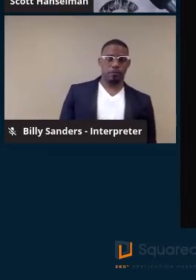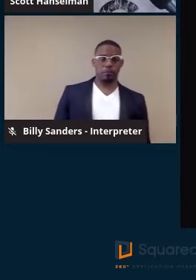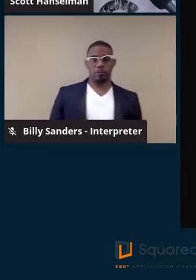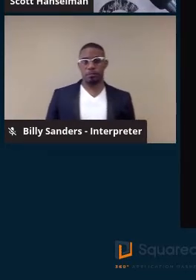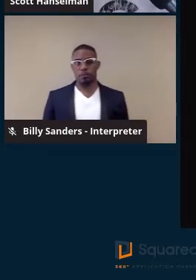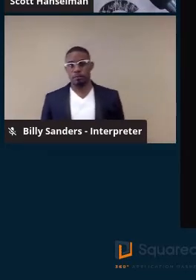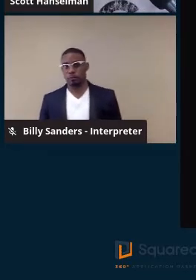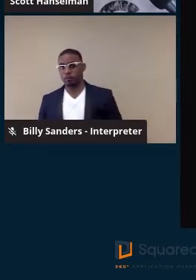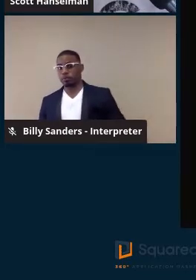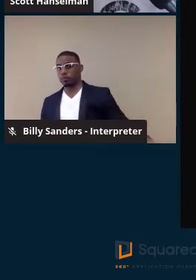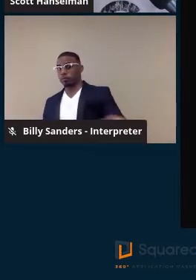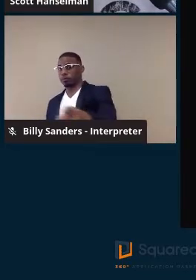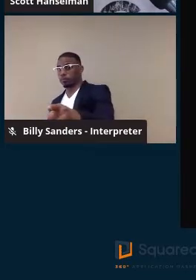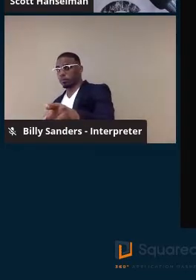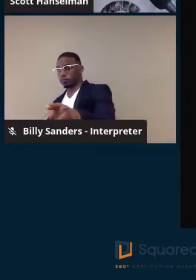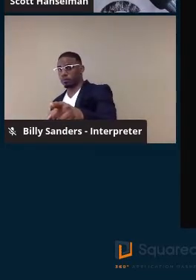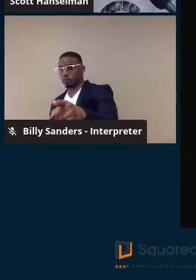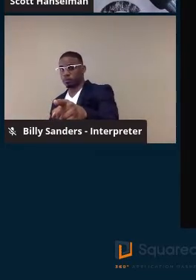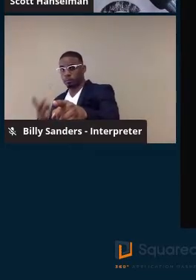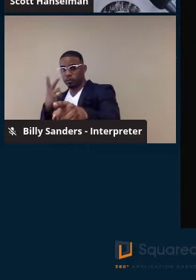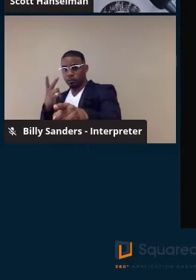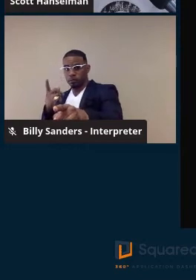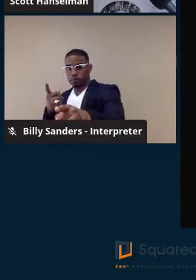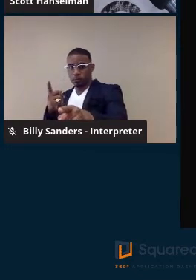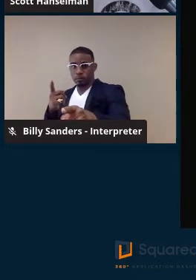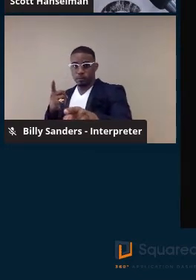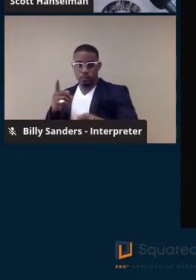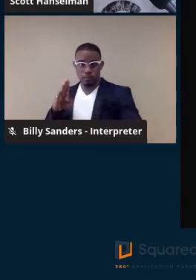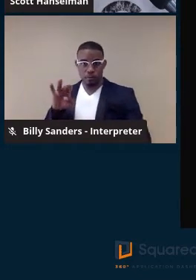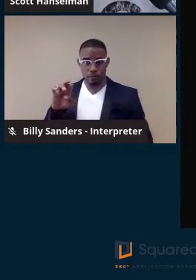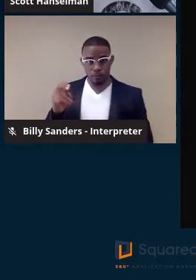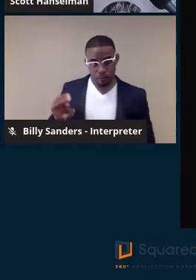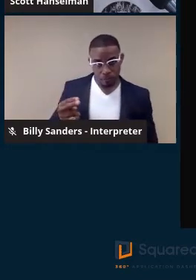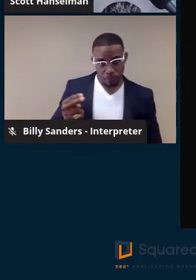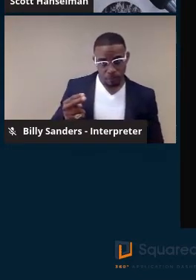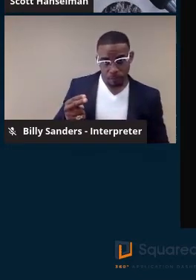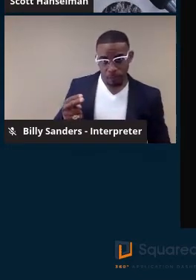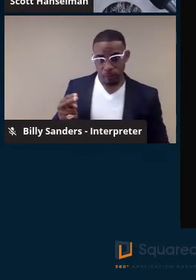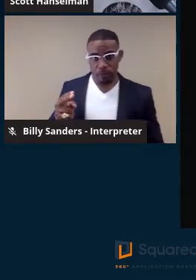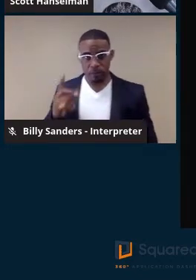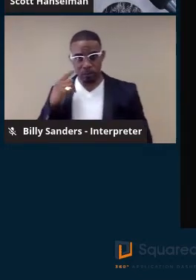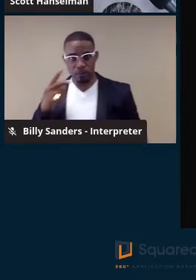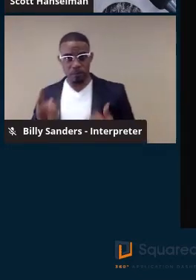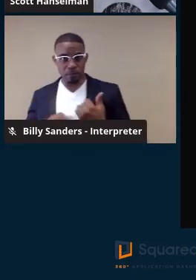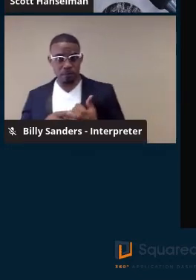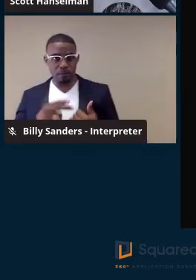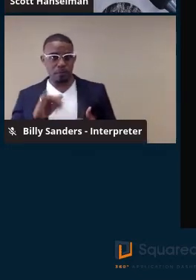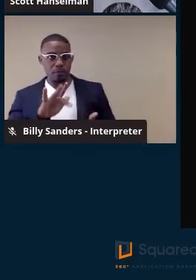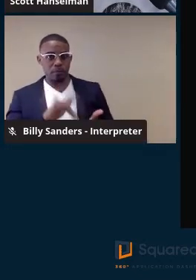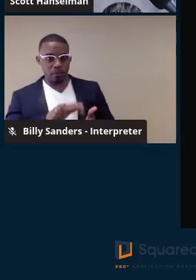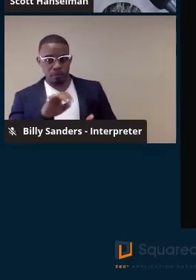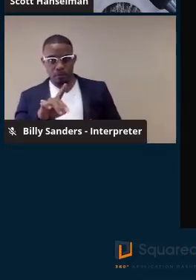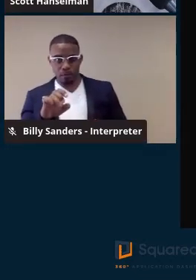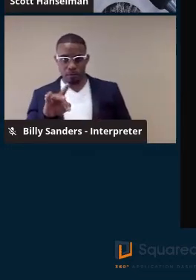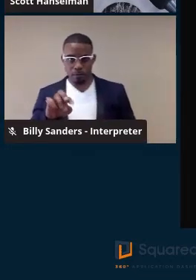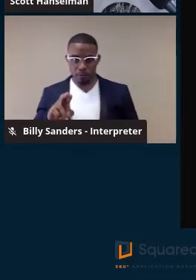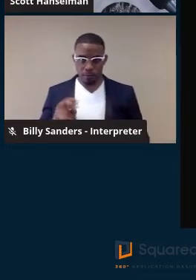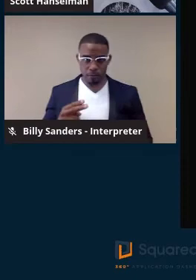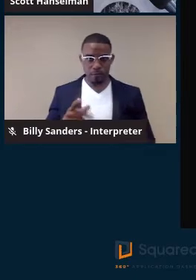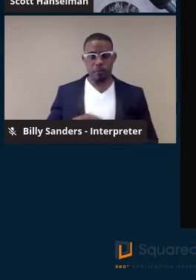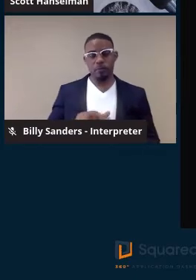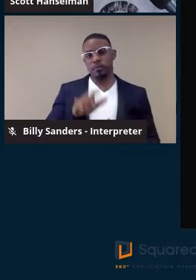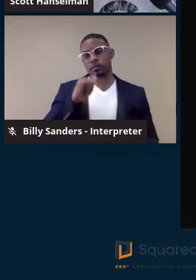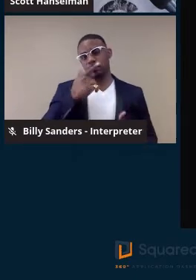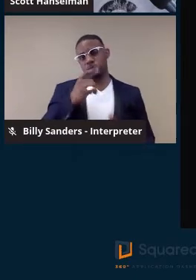over here, we see the branch for our repository, our source code branch. And then this is